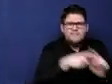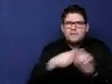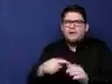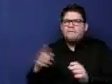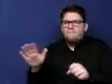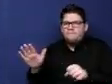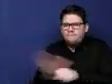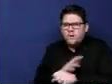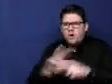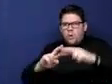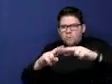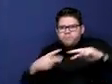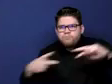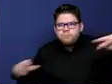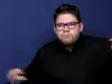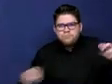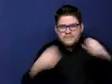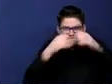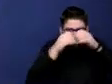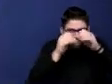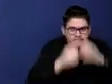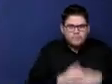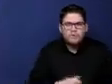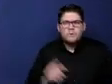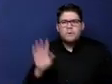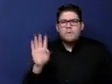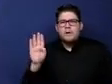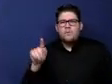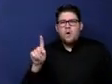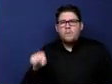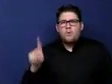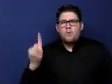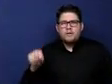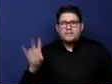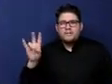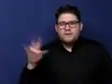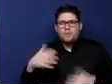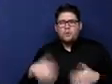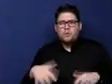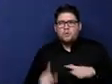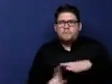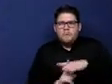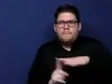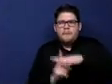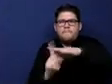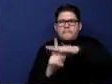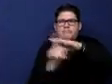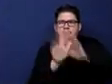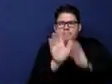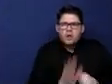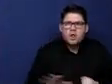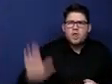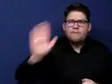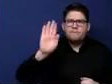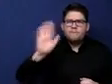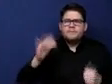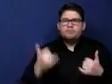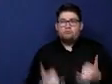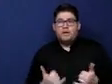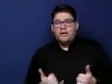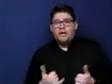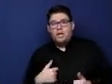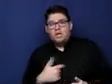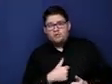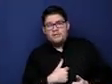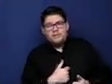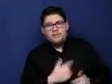the B117 in particular is fairly prevalent everywhere, we're looking at